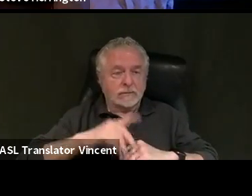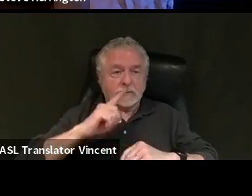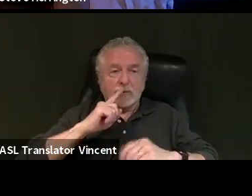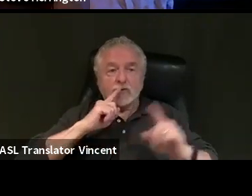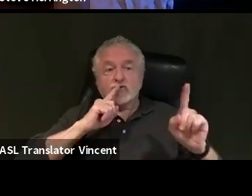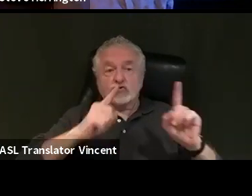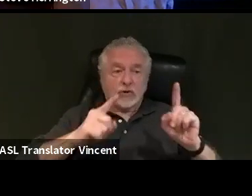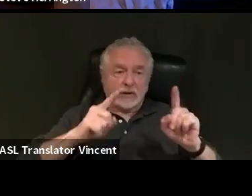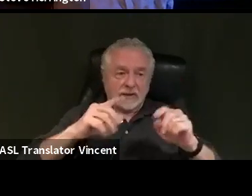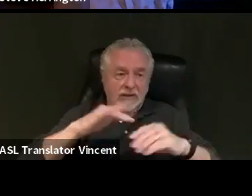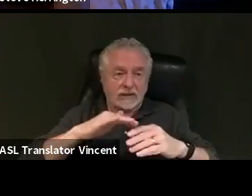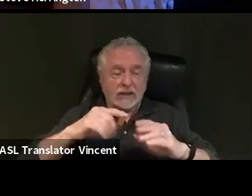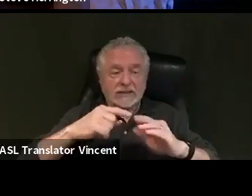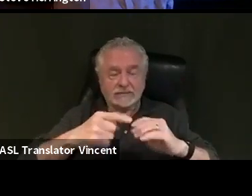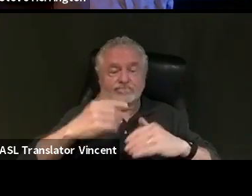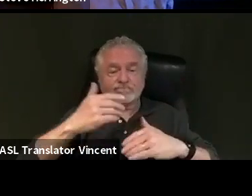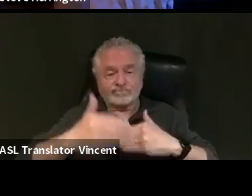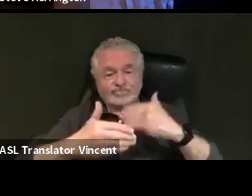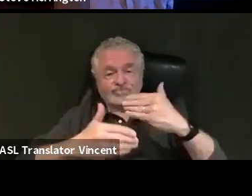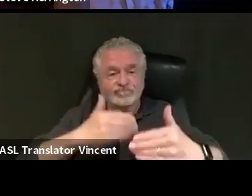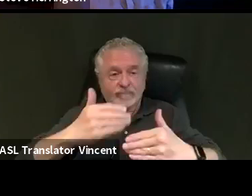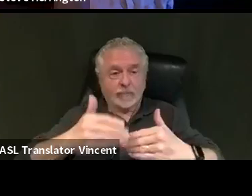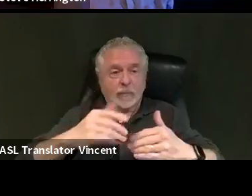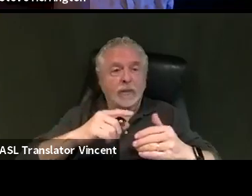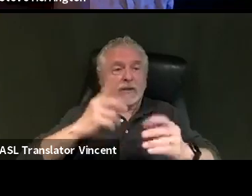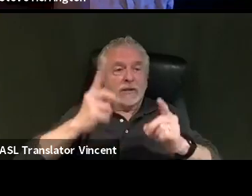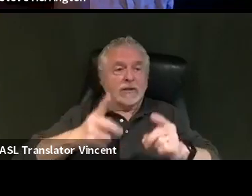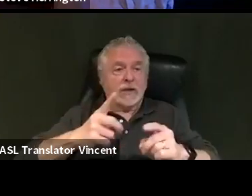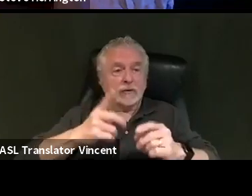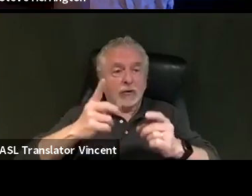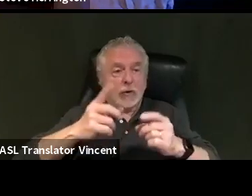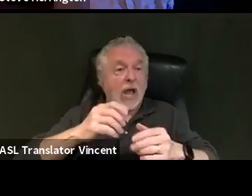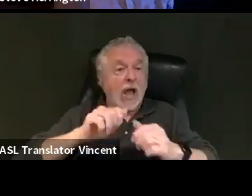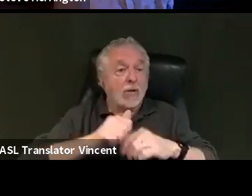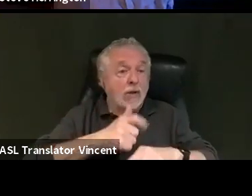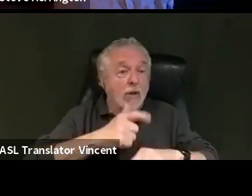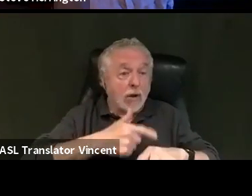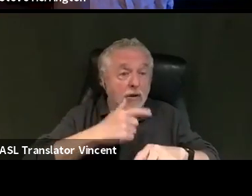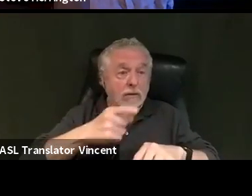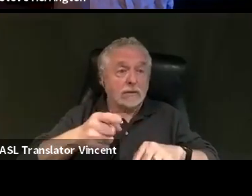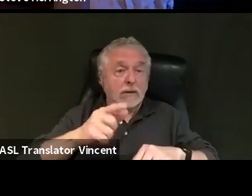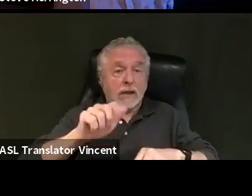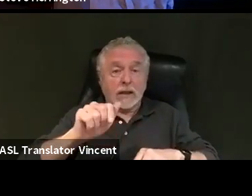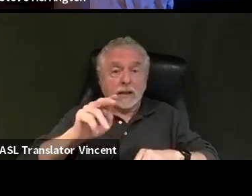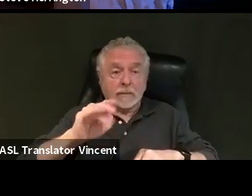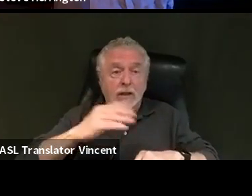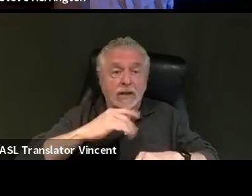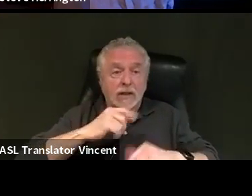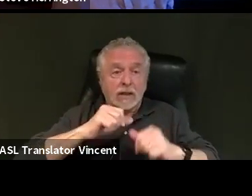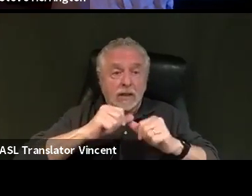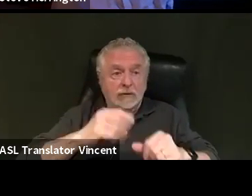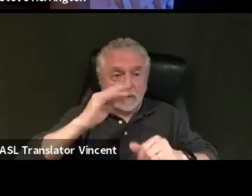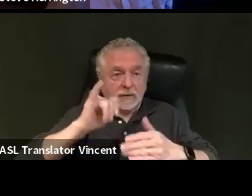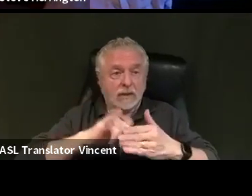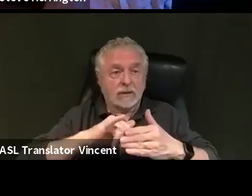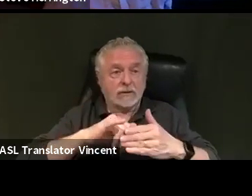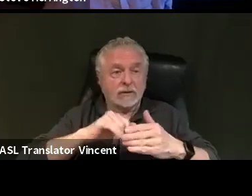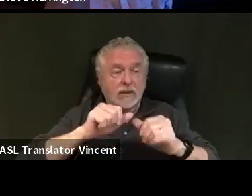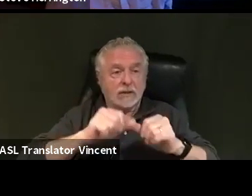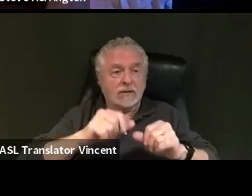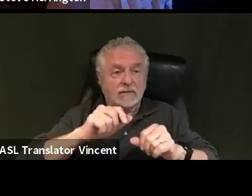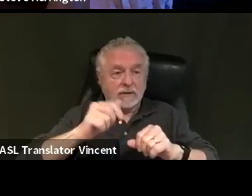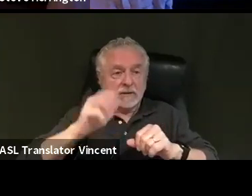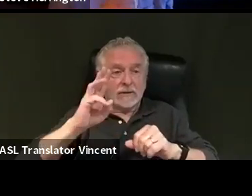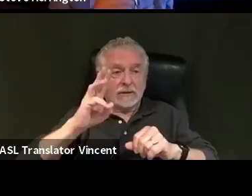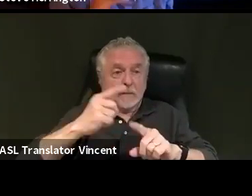Sure. So the studies are still ongoing to determine how long those antibodies last. We know that they do last for at